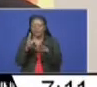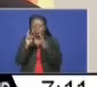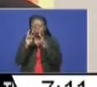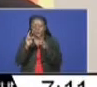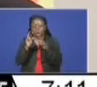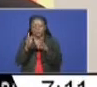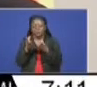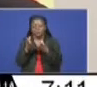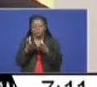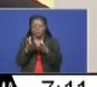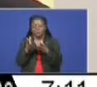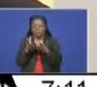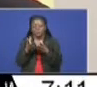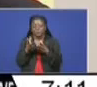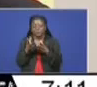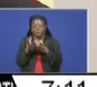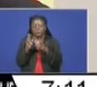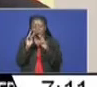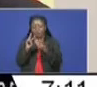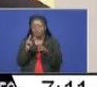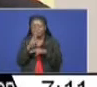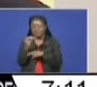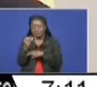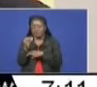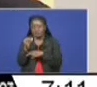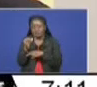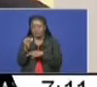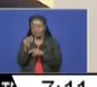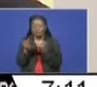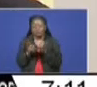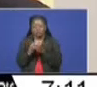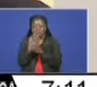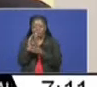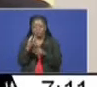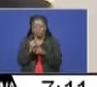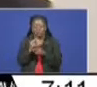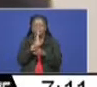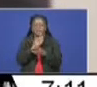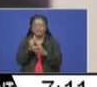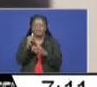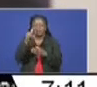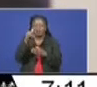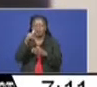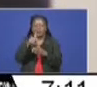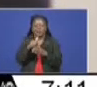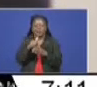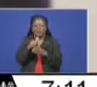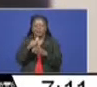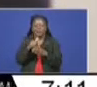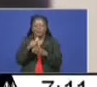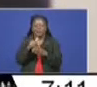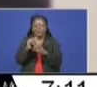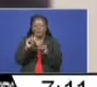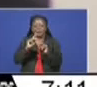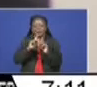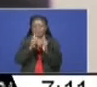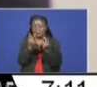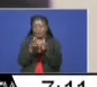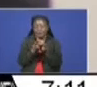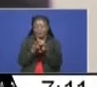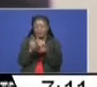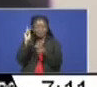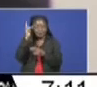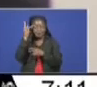him to grow from being involved in partisan politics to being a